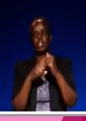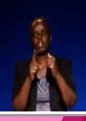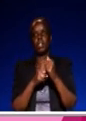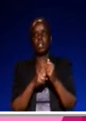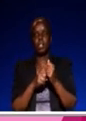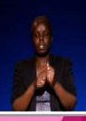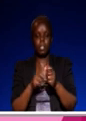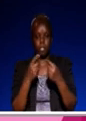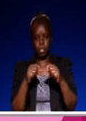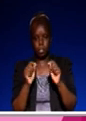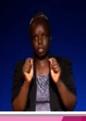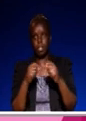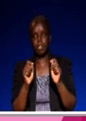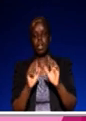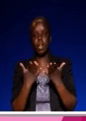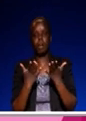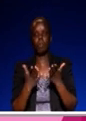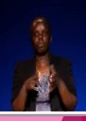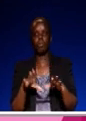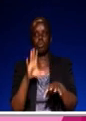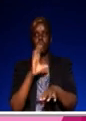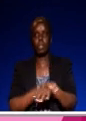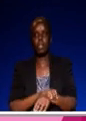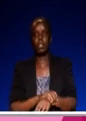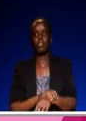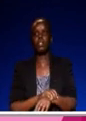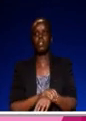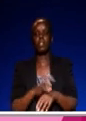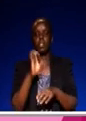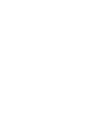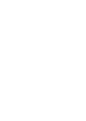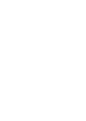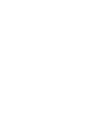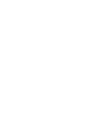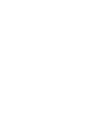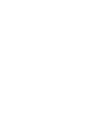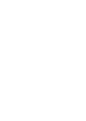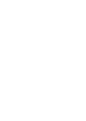Let's look at now how we are able to get the empirical formula.